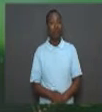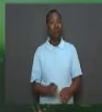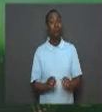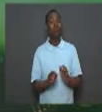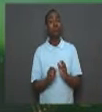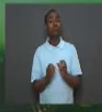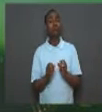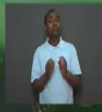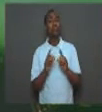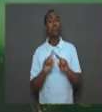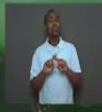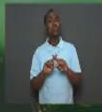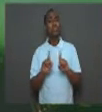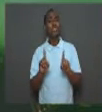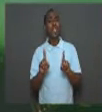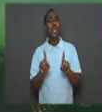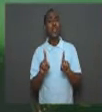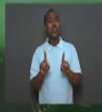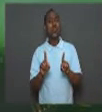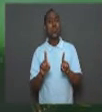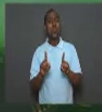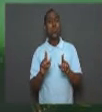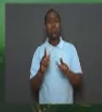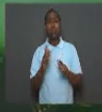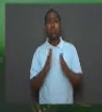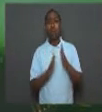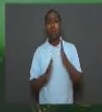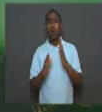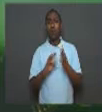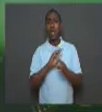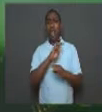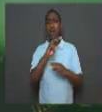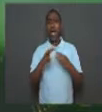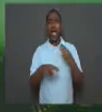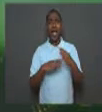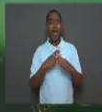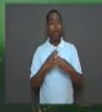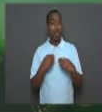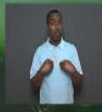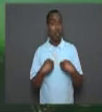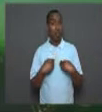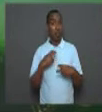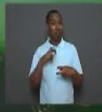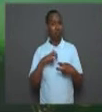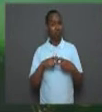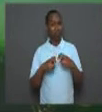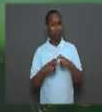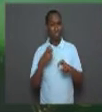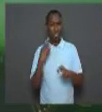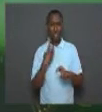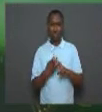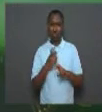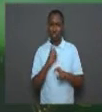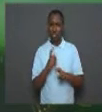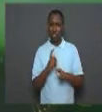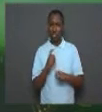different languages spoken worldwide, it would be very challenging to have a